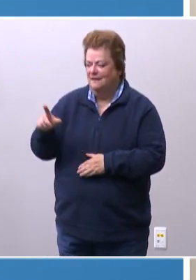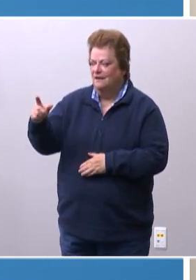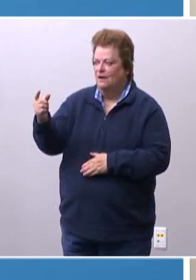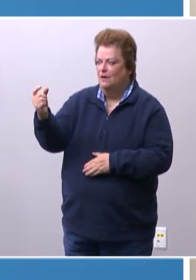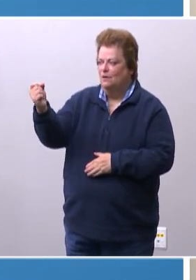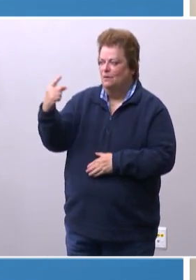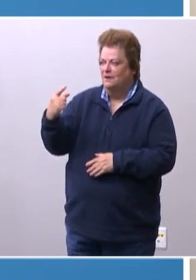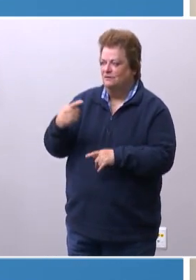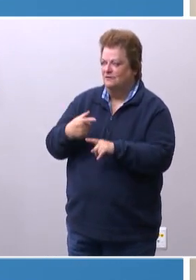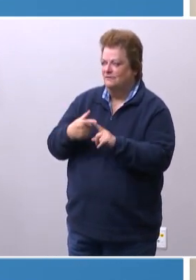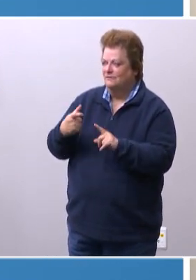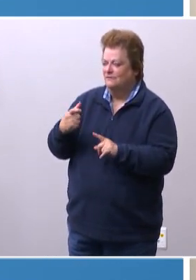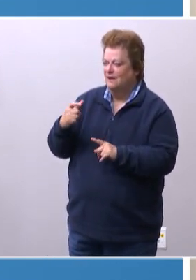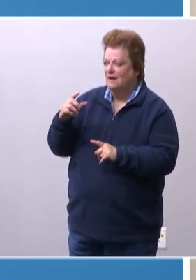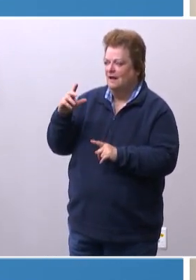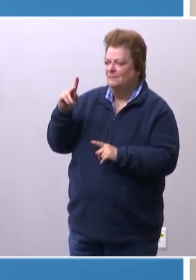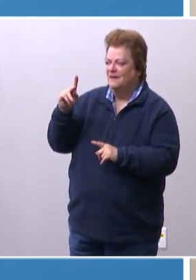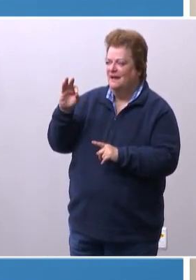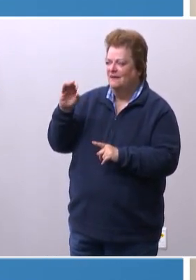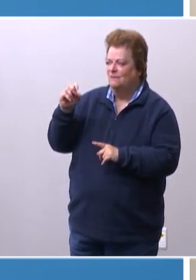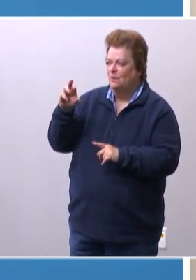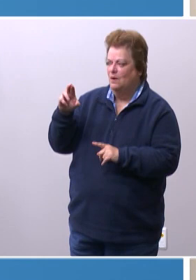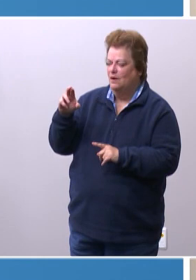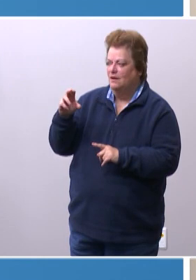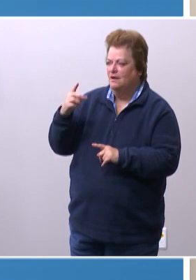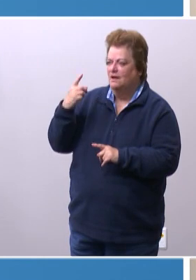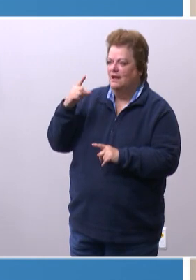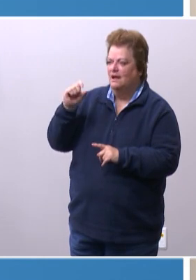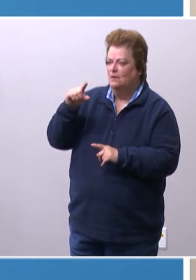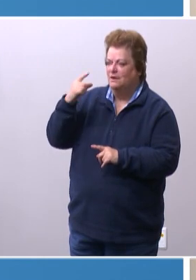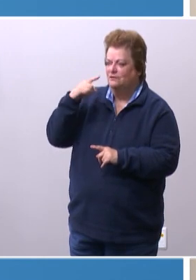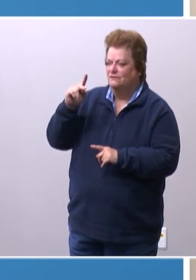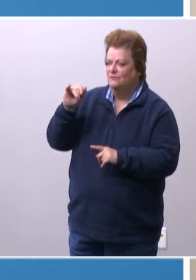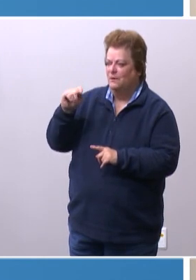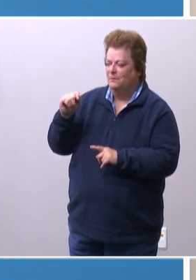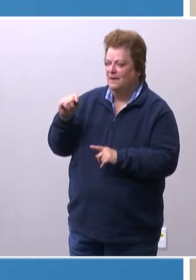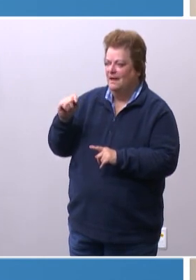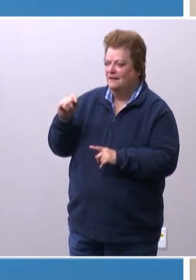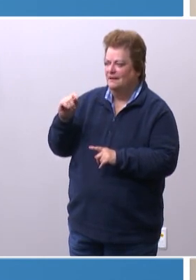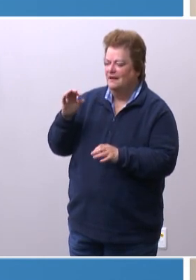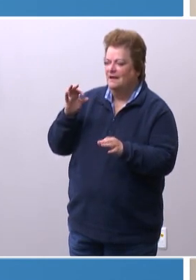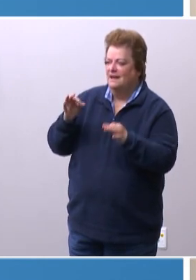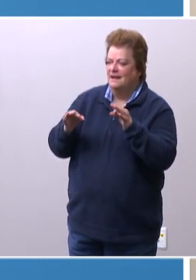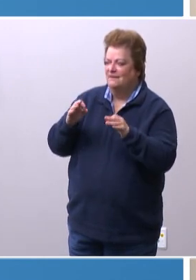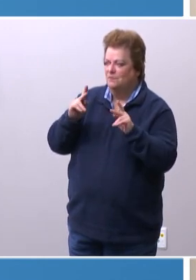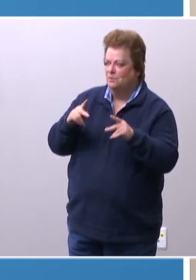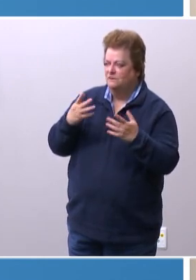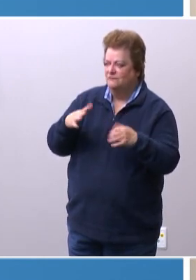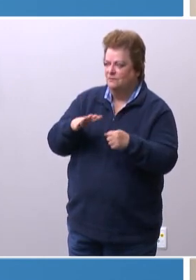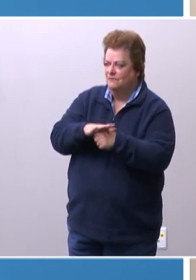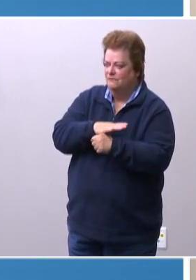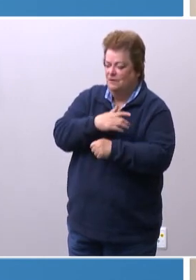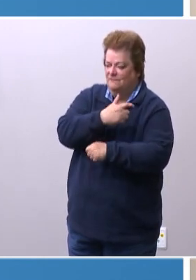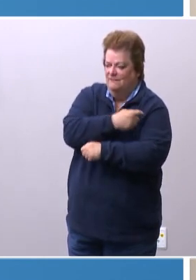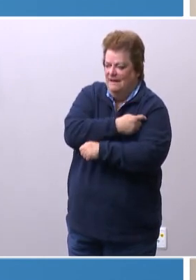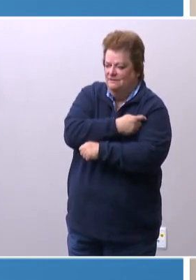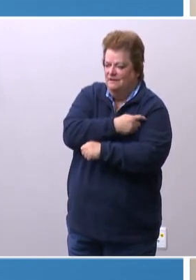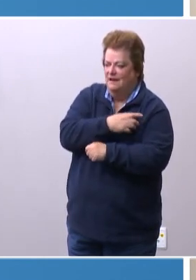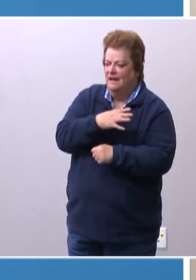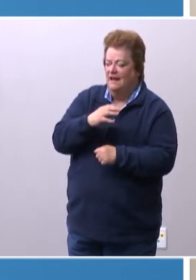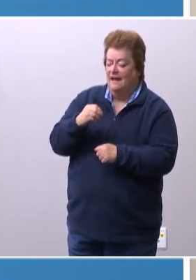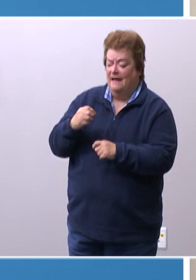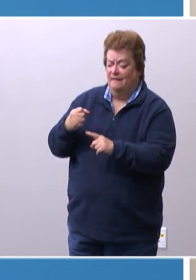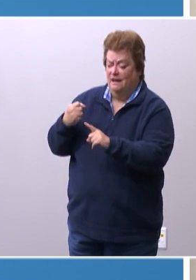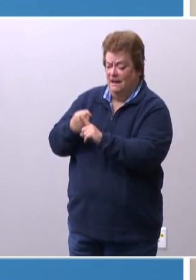From Dale Johnson at KFOR, and this is one for Pat. If a person is fully vaccinated and then comes down with a breakthrough infection of